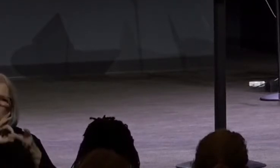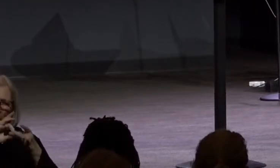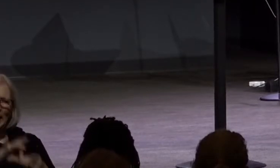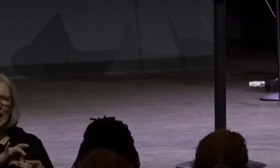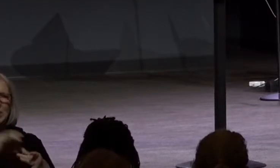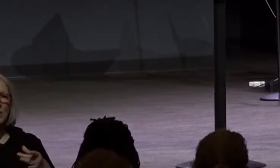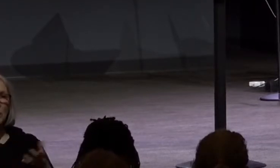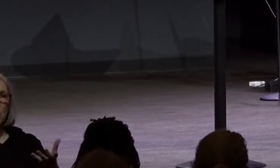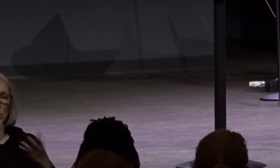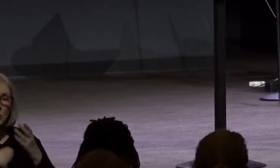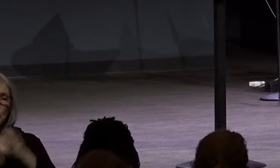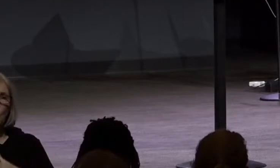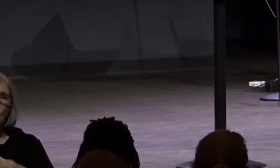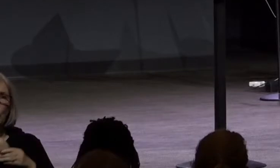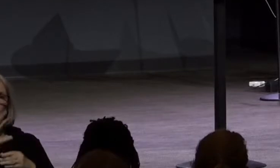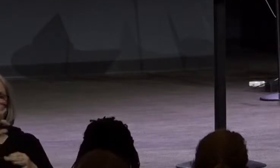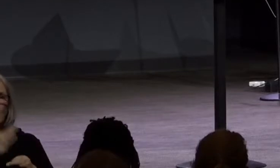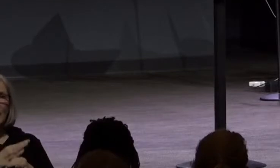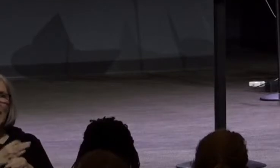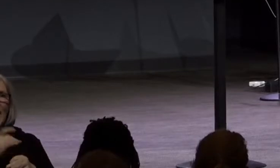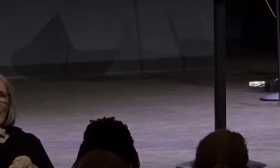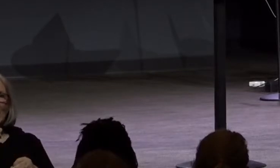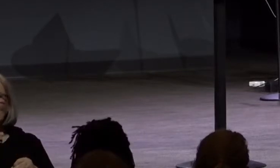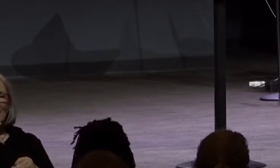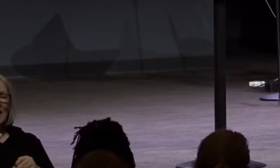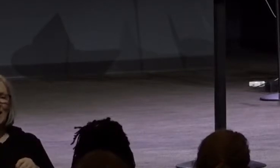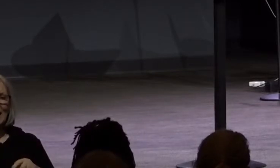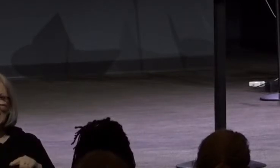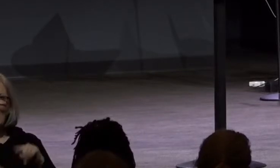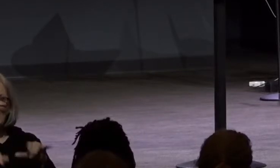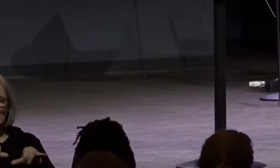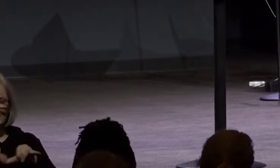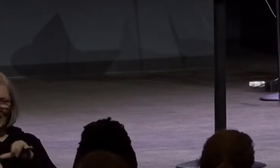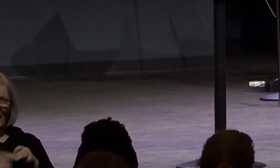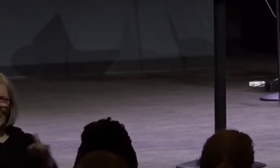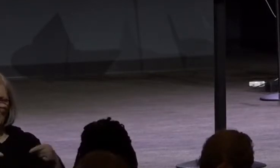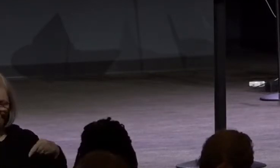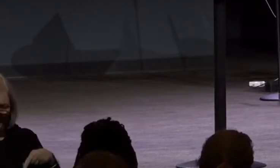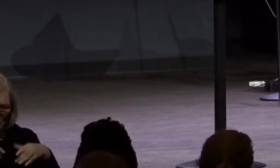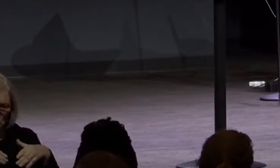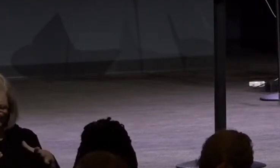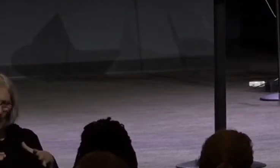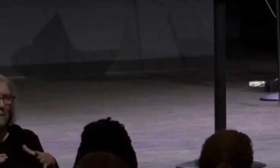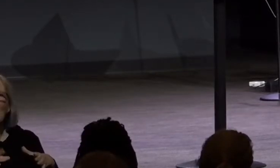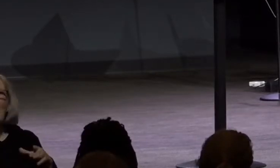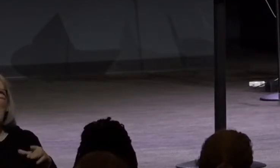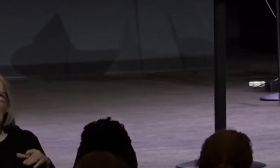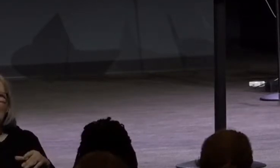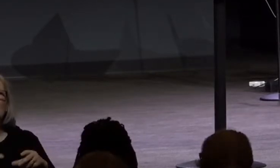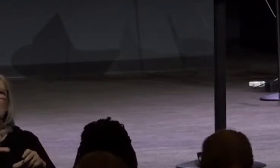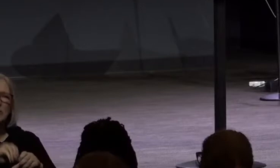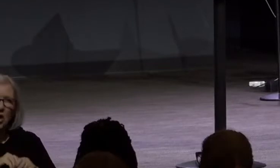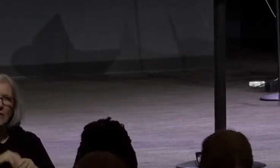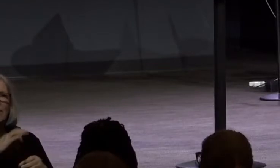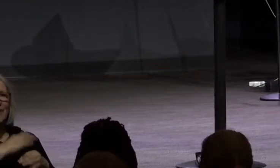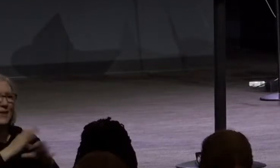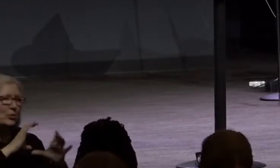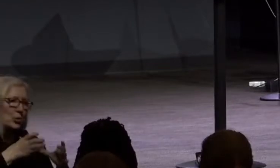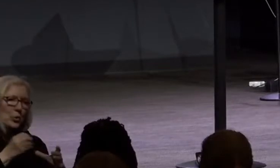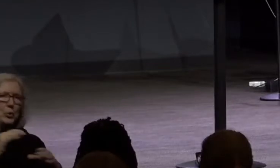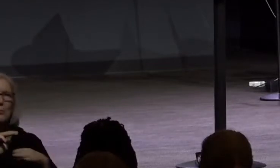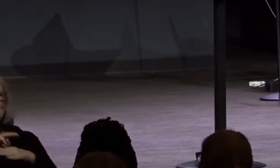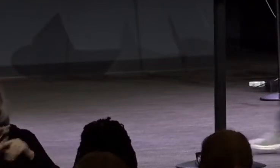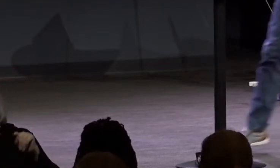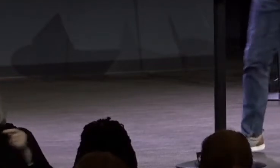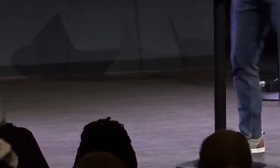faith, it's going to move beyond this room. It's going to move beyond this room into a faith group, into a ministry team, into the community around